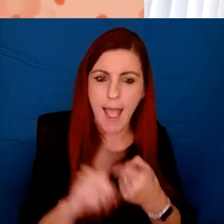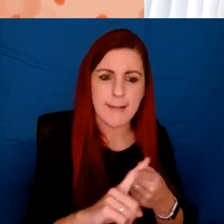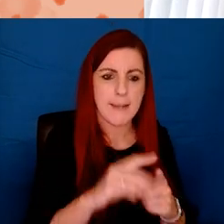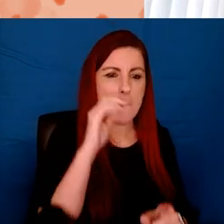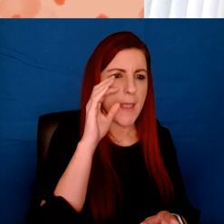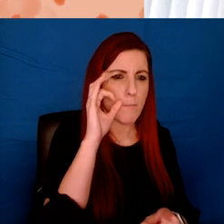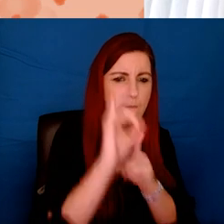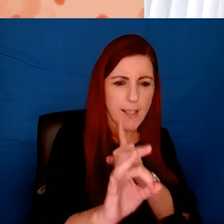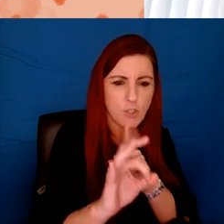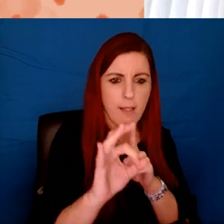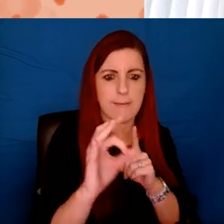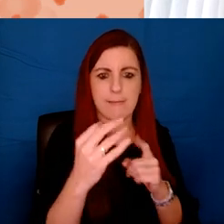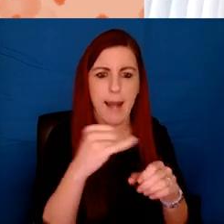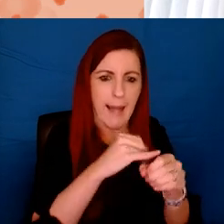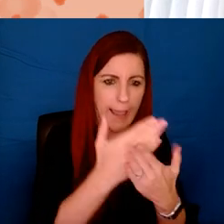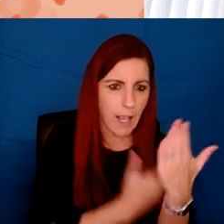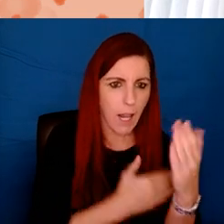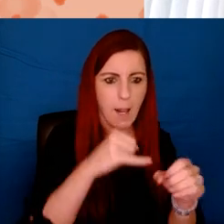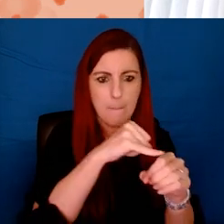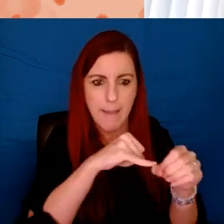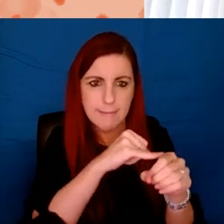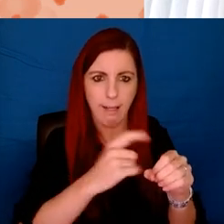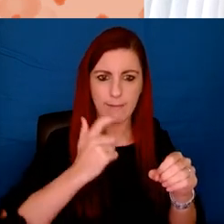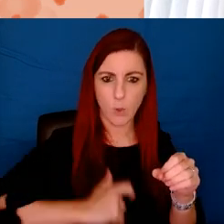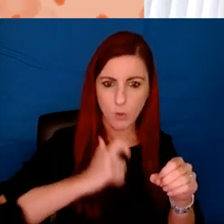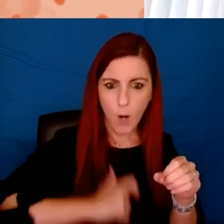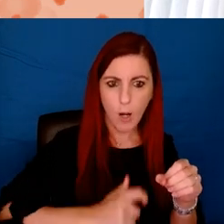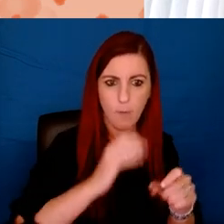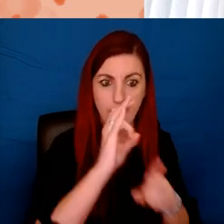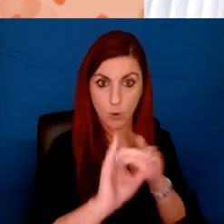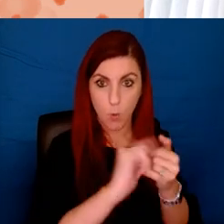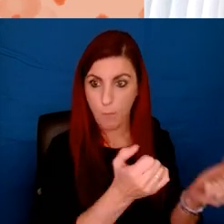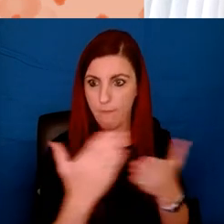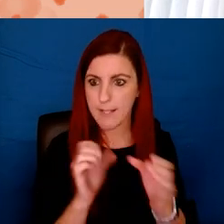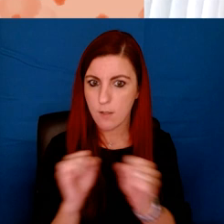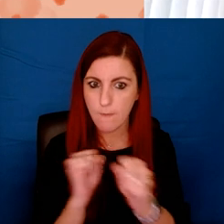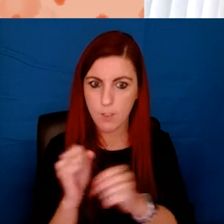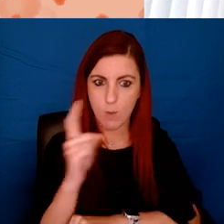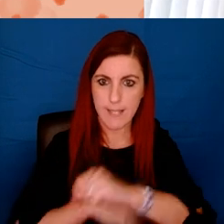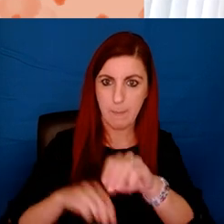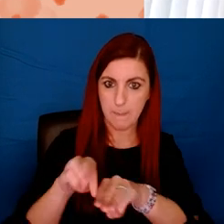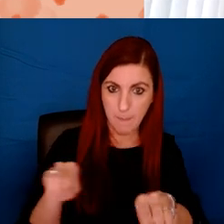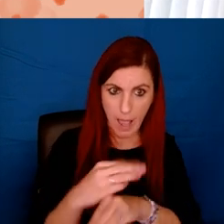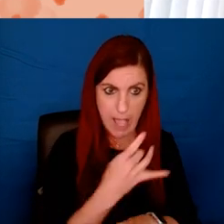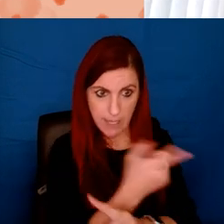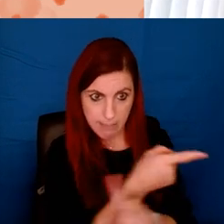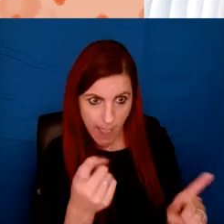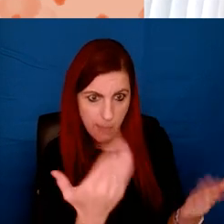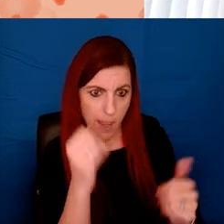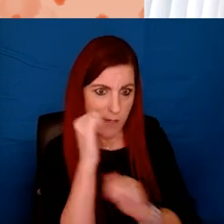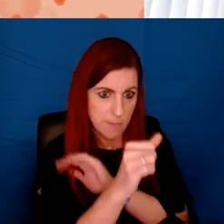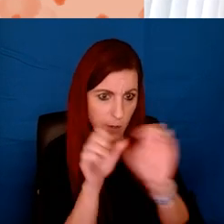so legal, medical and social work professionals who work to provide services to disabled people, about what that experience